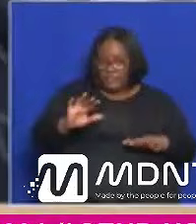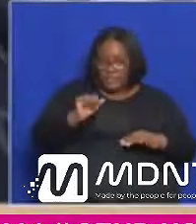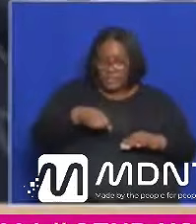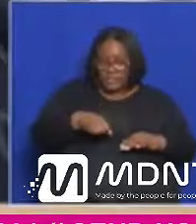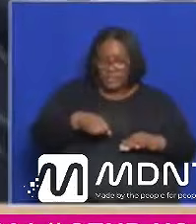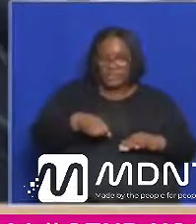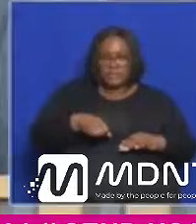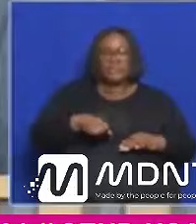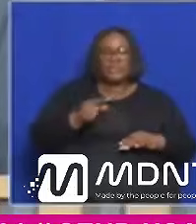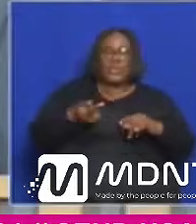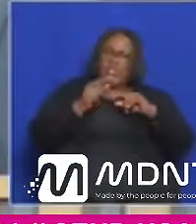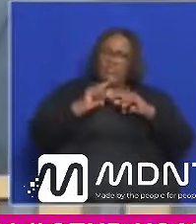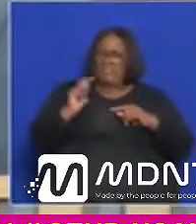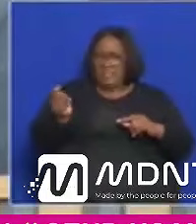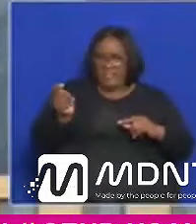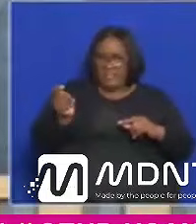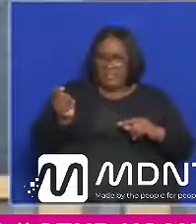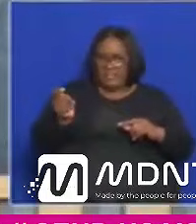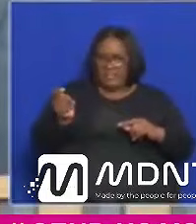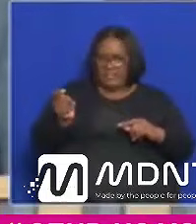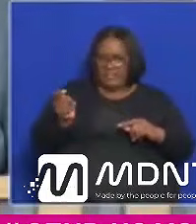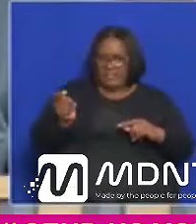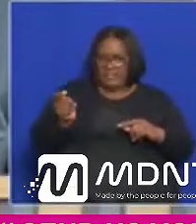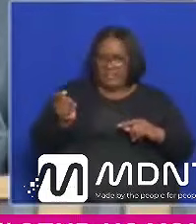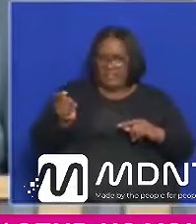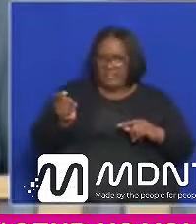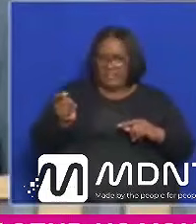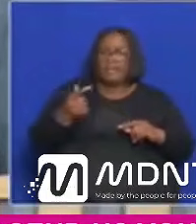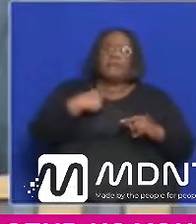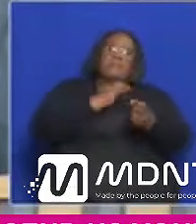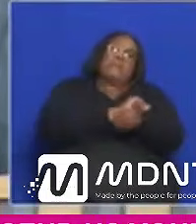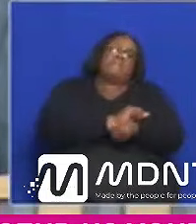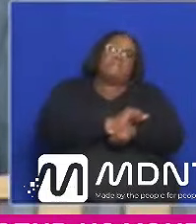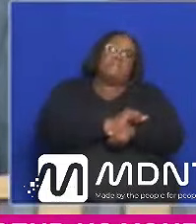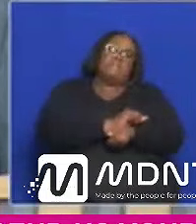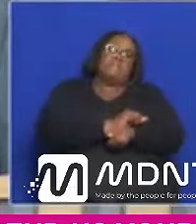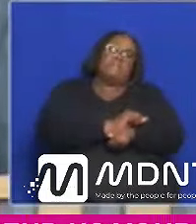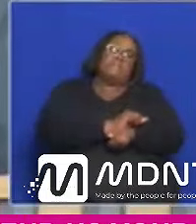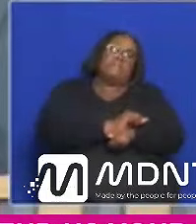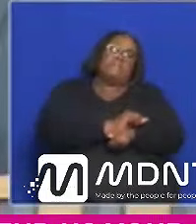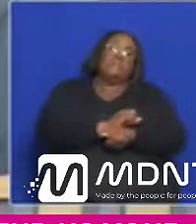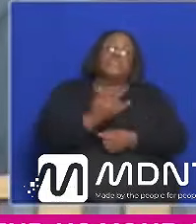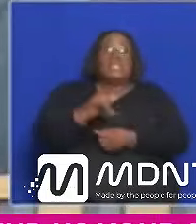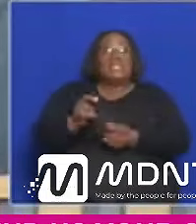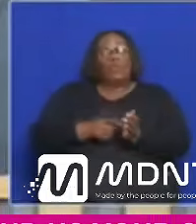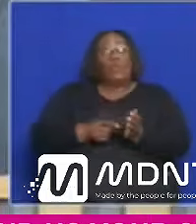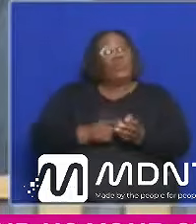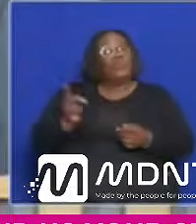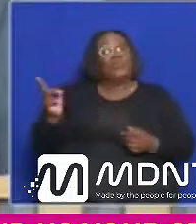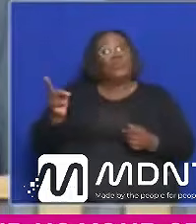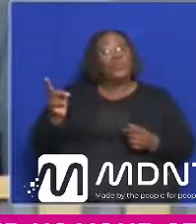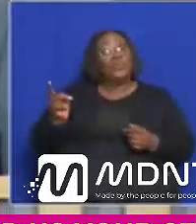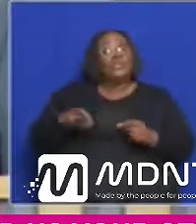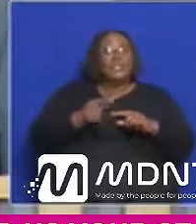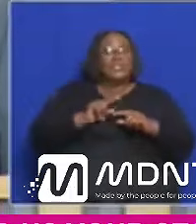on that 5 million. I got arrested. So you're still owing interest on? Interest, yes. That would